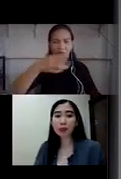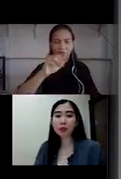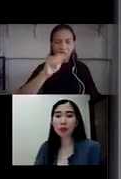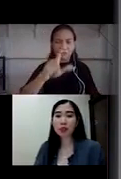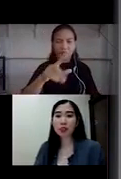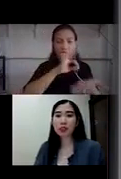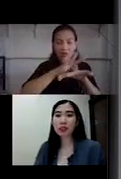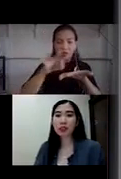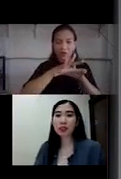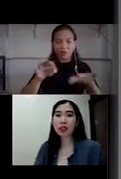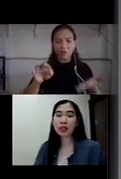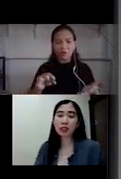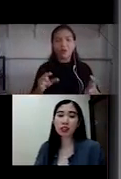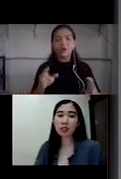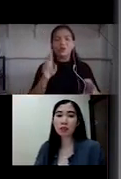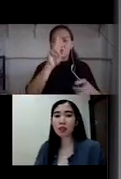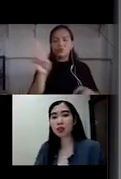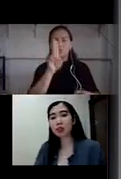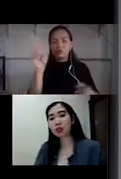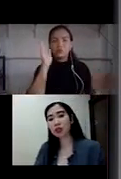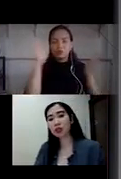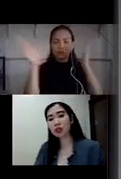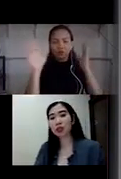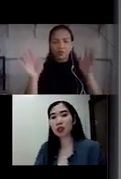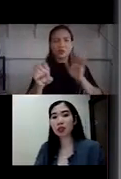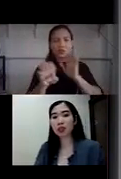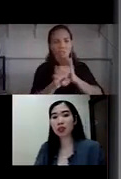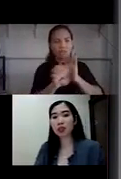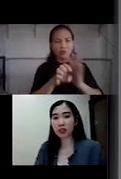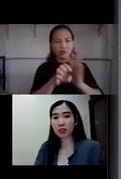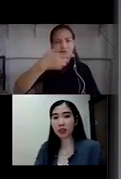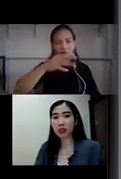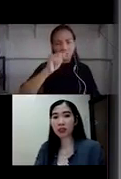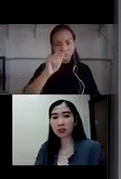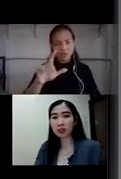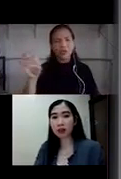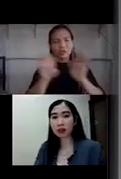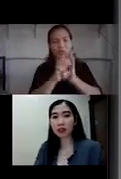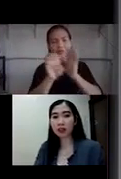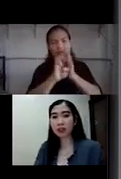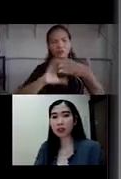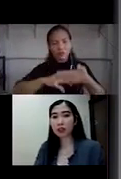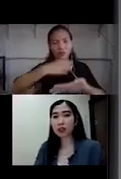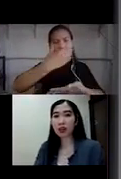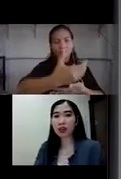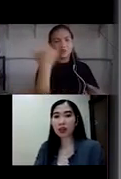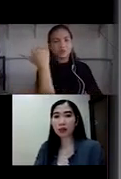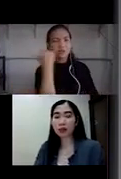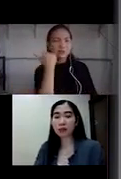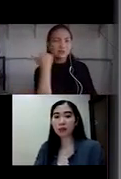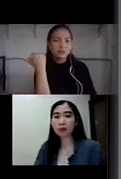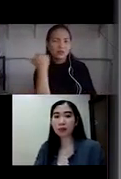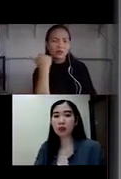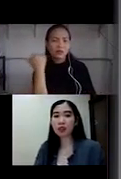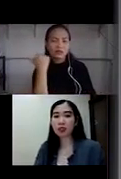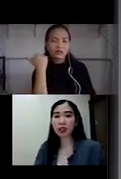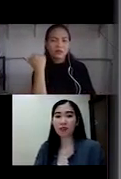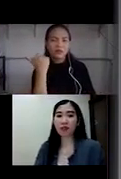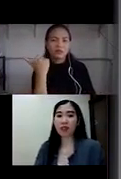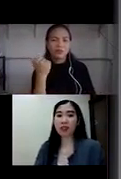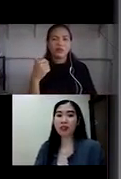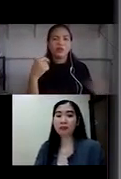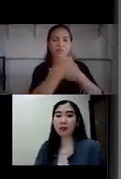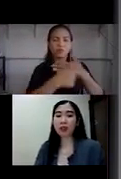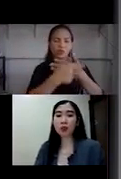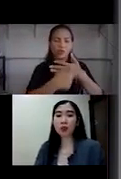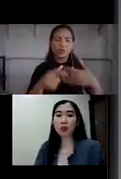magamit mo yung mga services nila like Gmail, yung calendar, and other Google stuff.